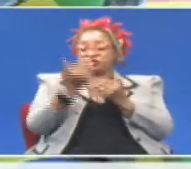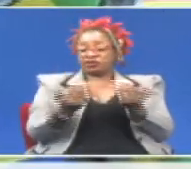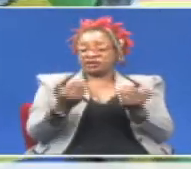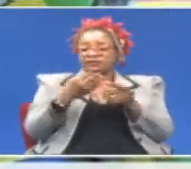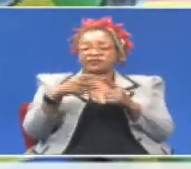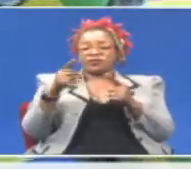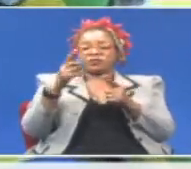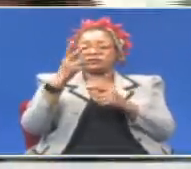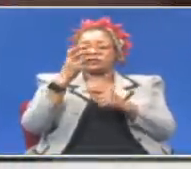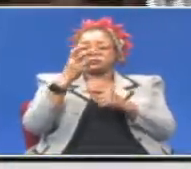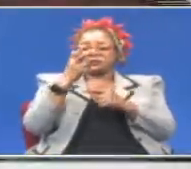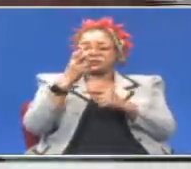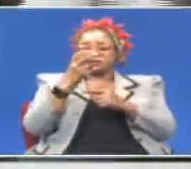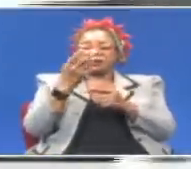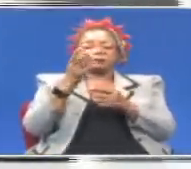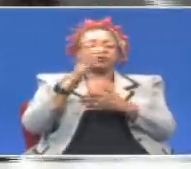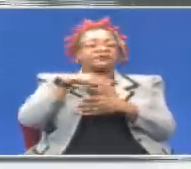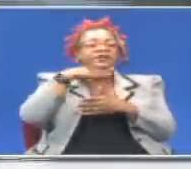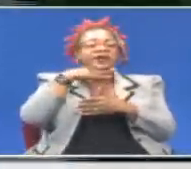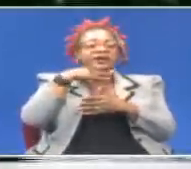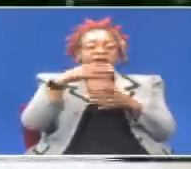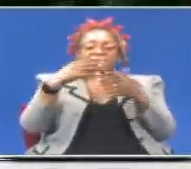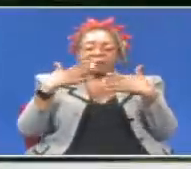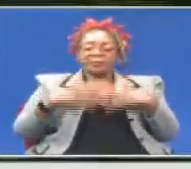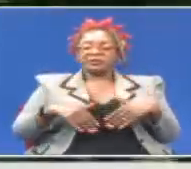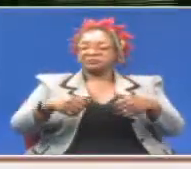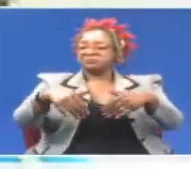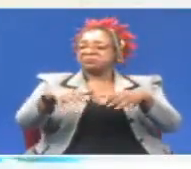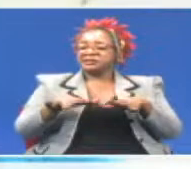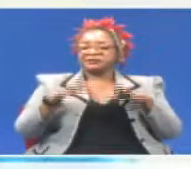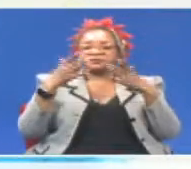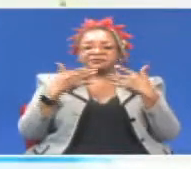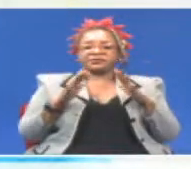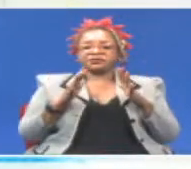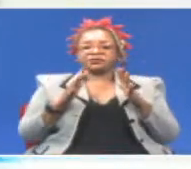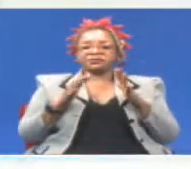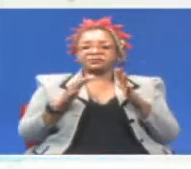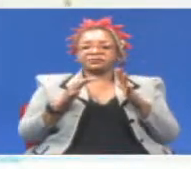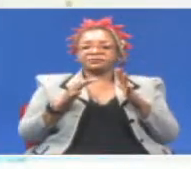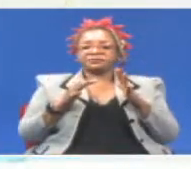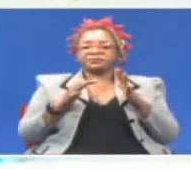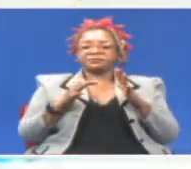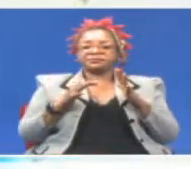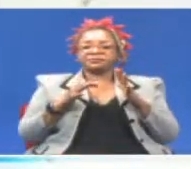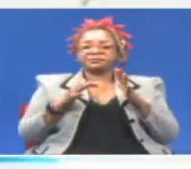are suspected to have died and their bodies disposed.